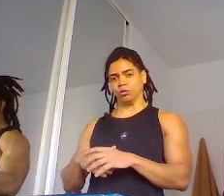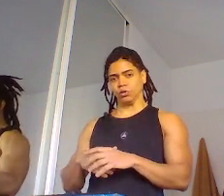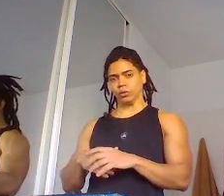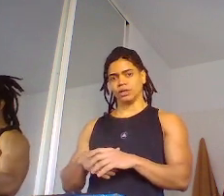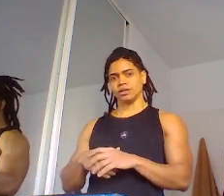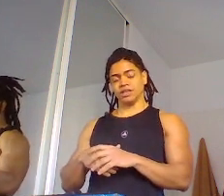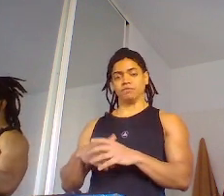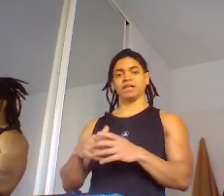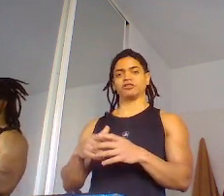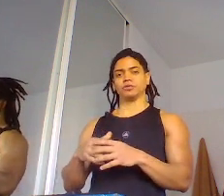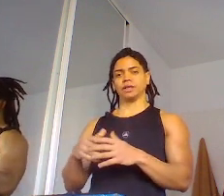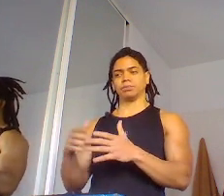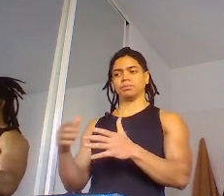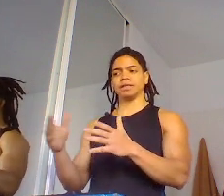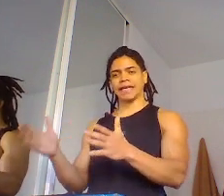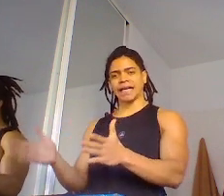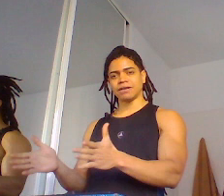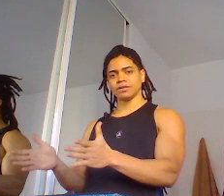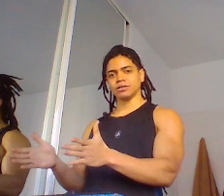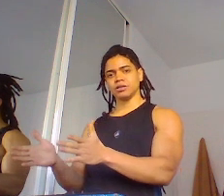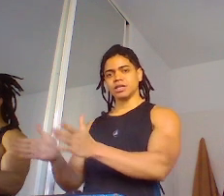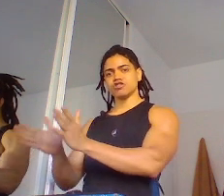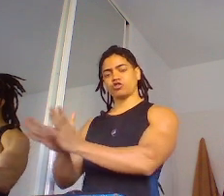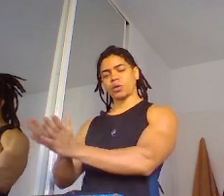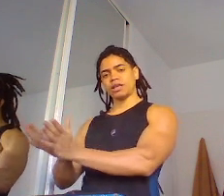companies or investors that have 20 to